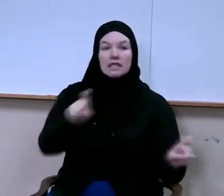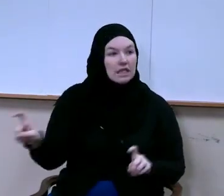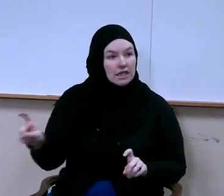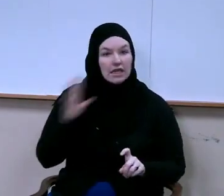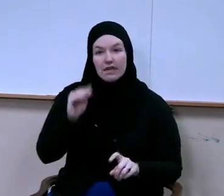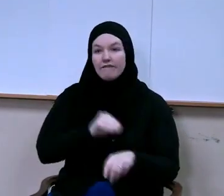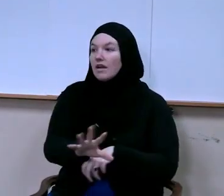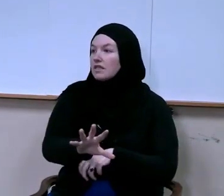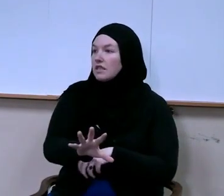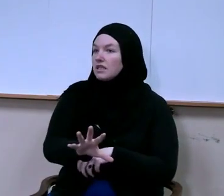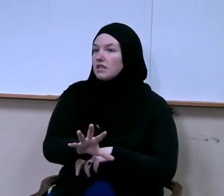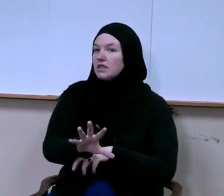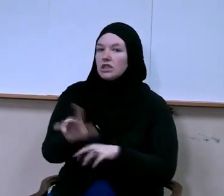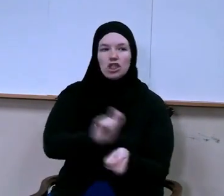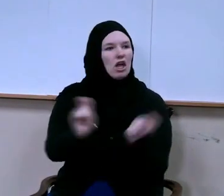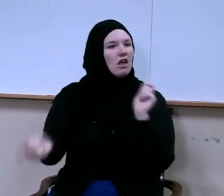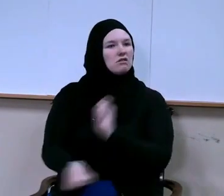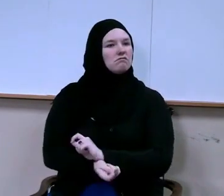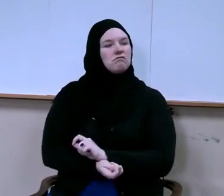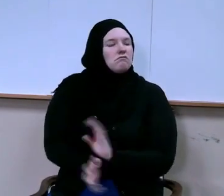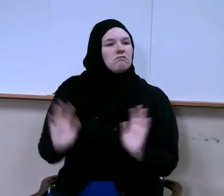afflicted, he turns on his face.